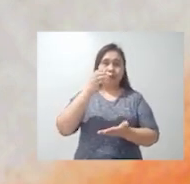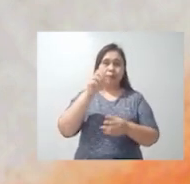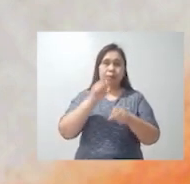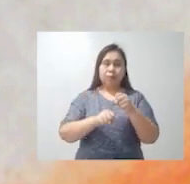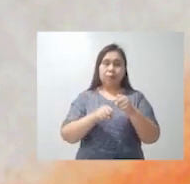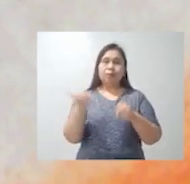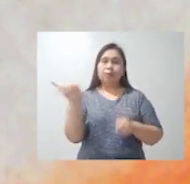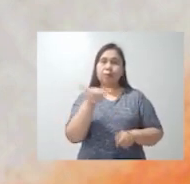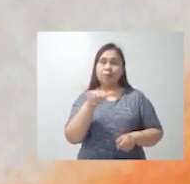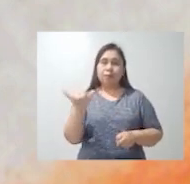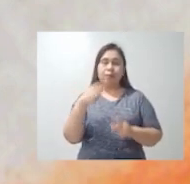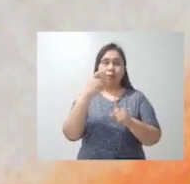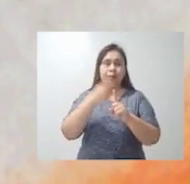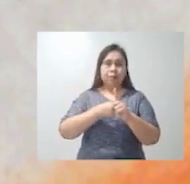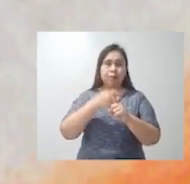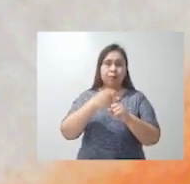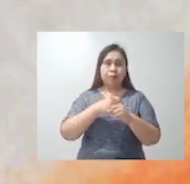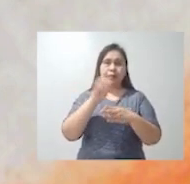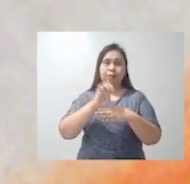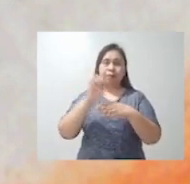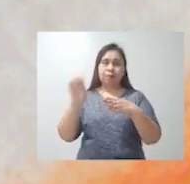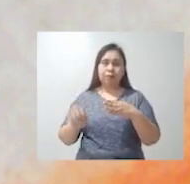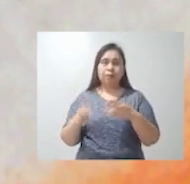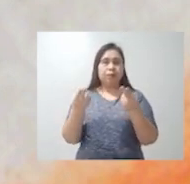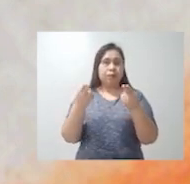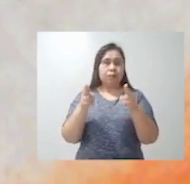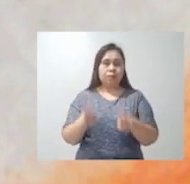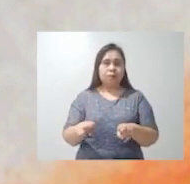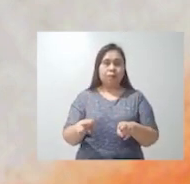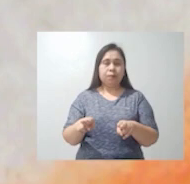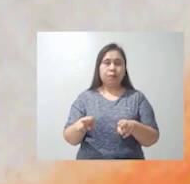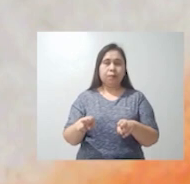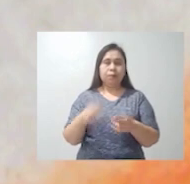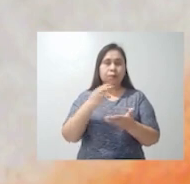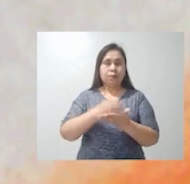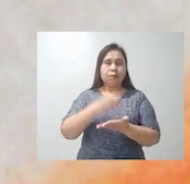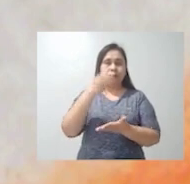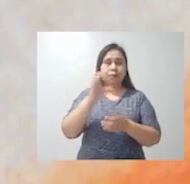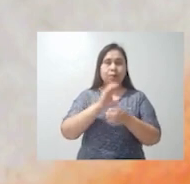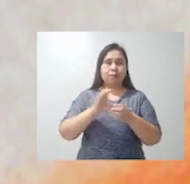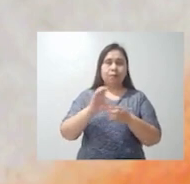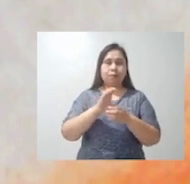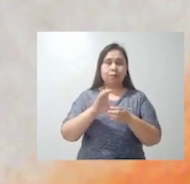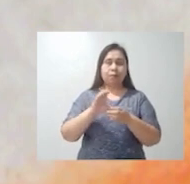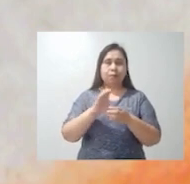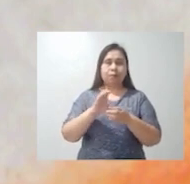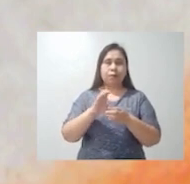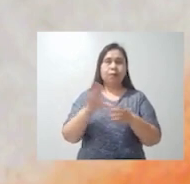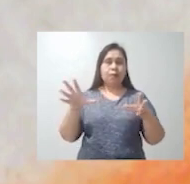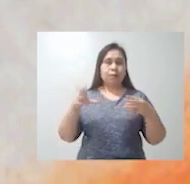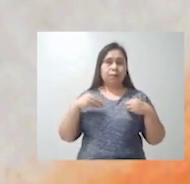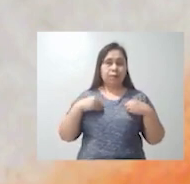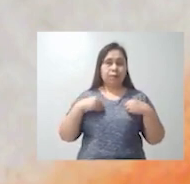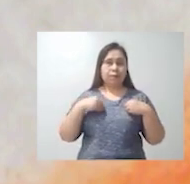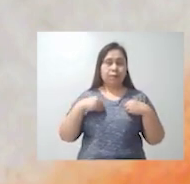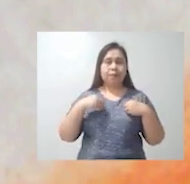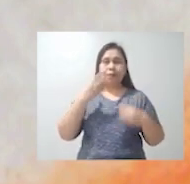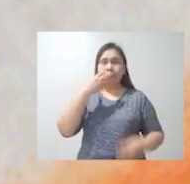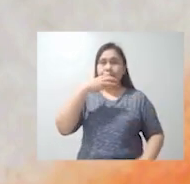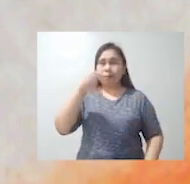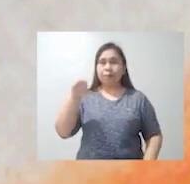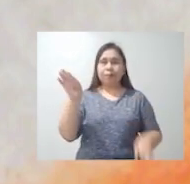will have the same temperature. When this happens, the mug and the coffee have achieved thermal